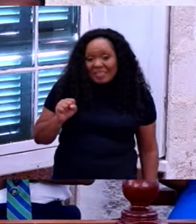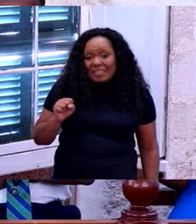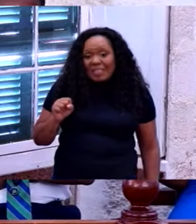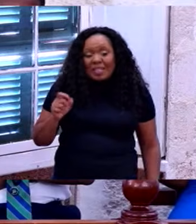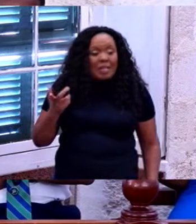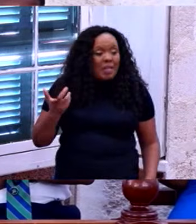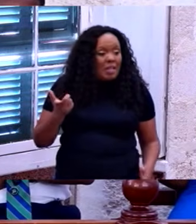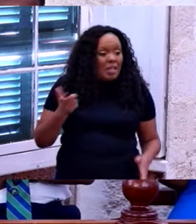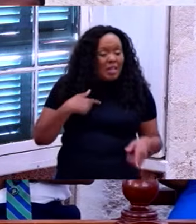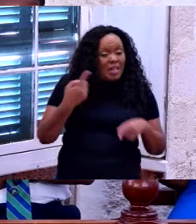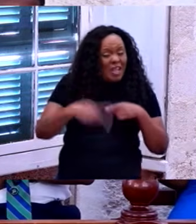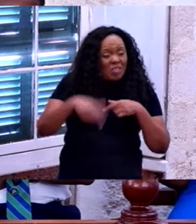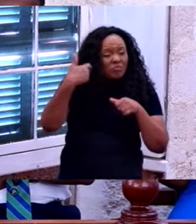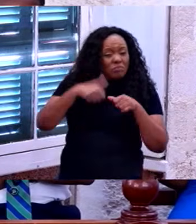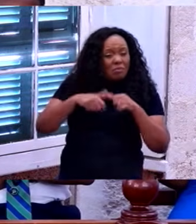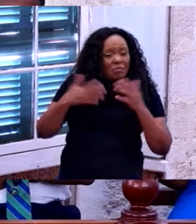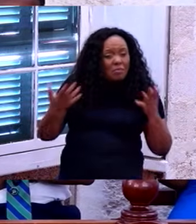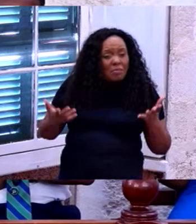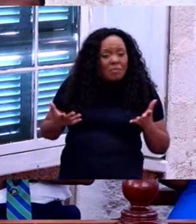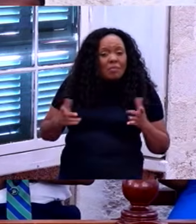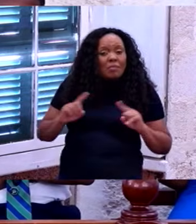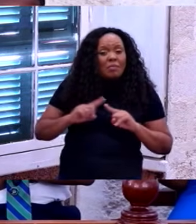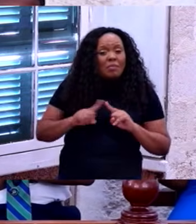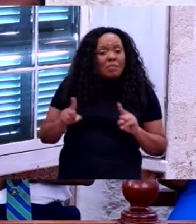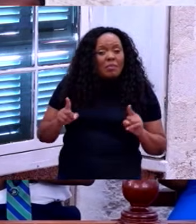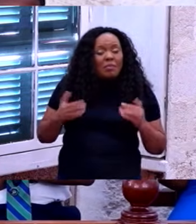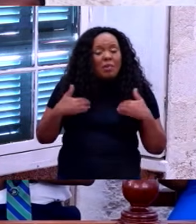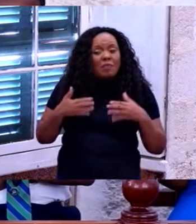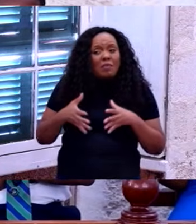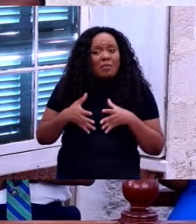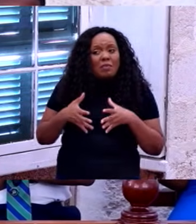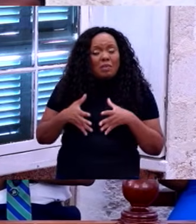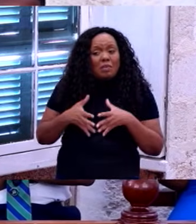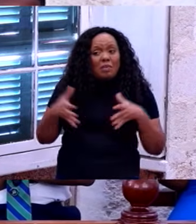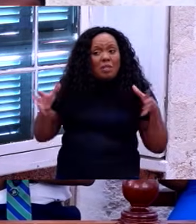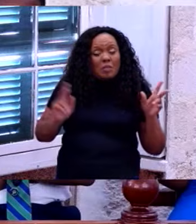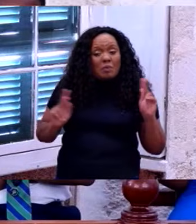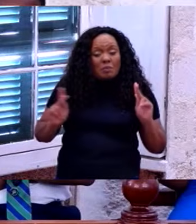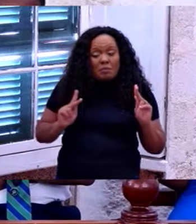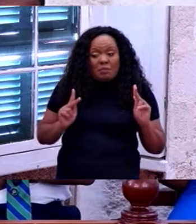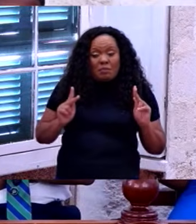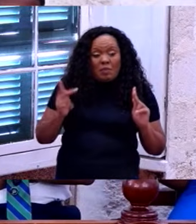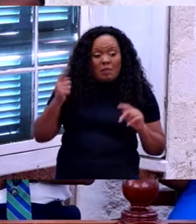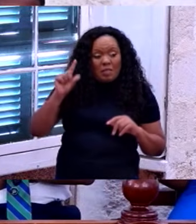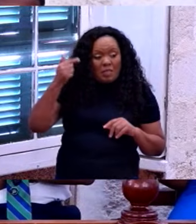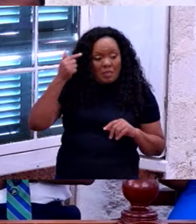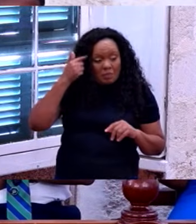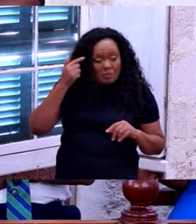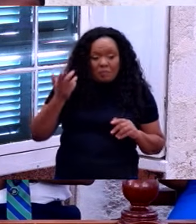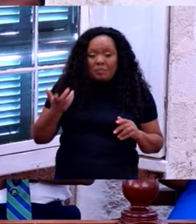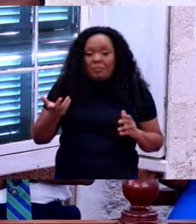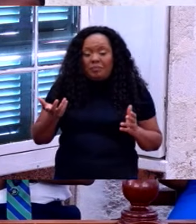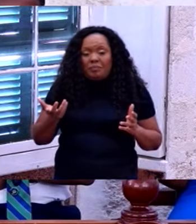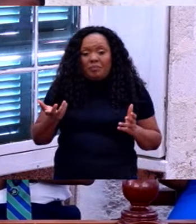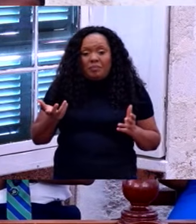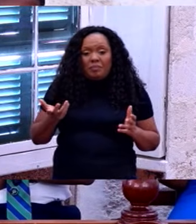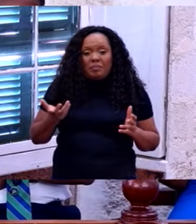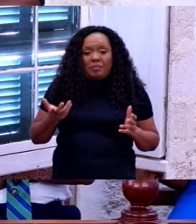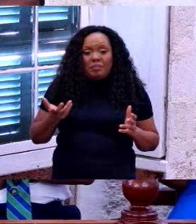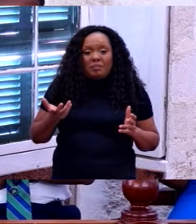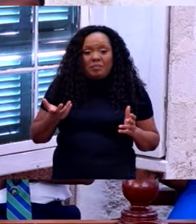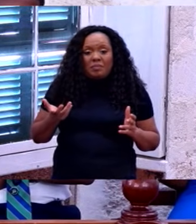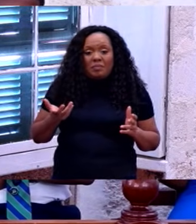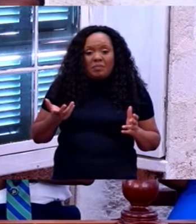but we do have a pretty large government. Whether reducing the seats will actually